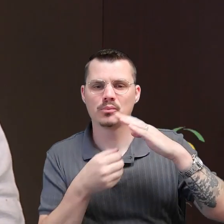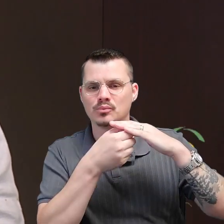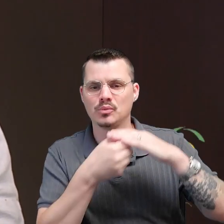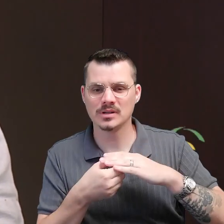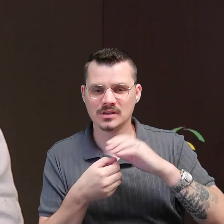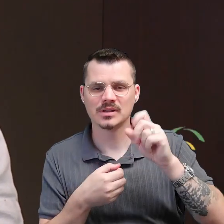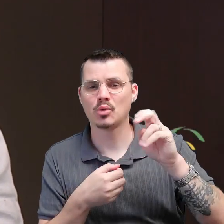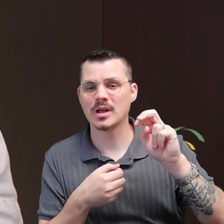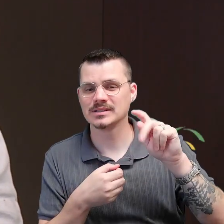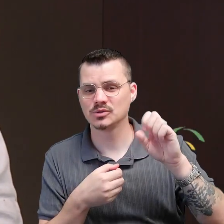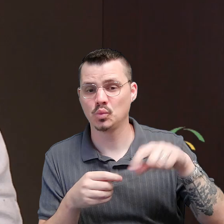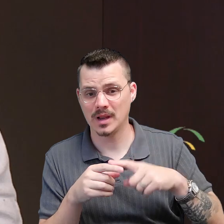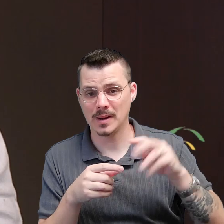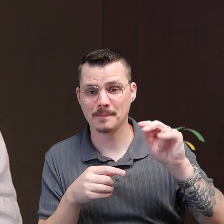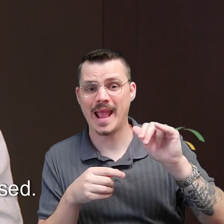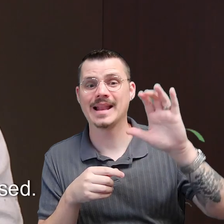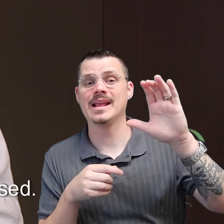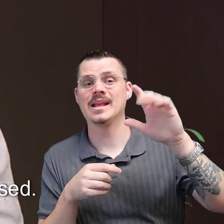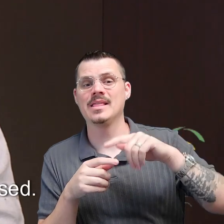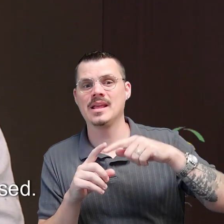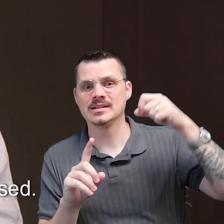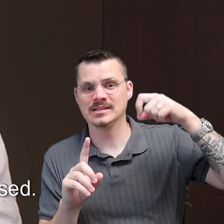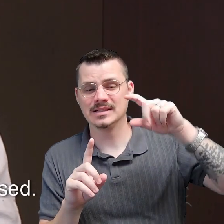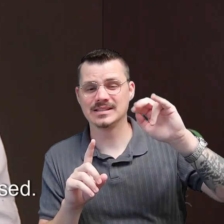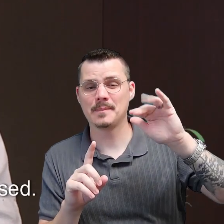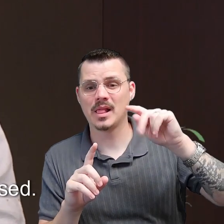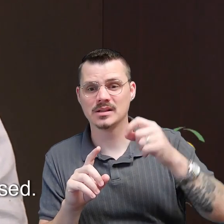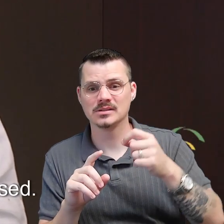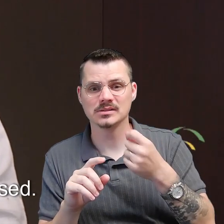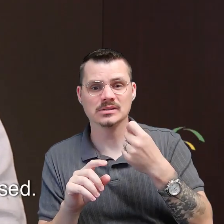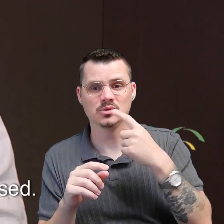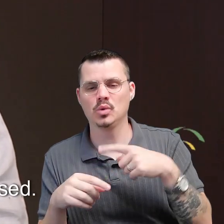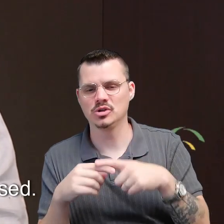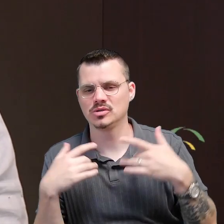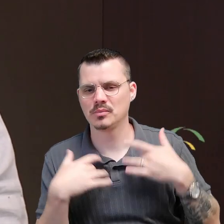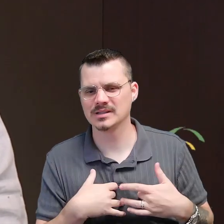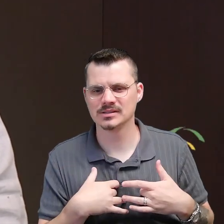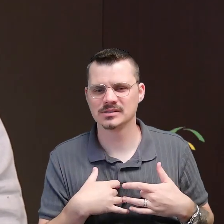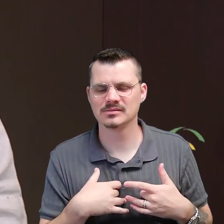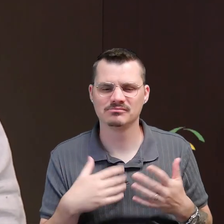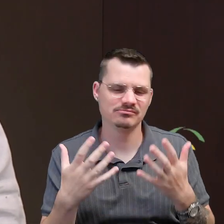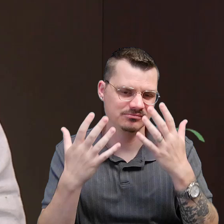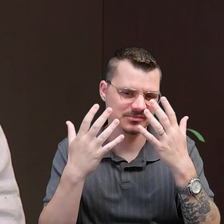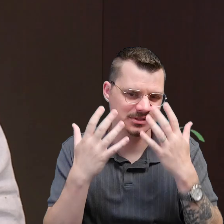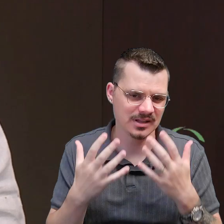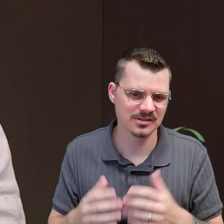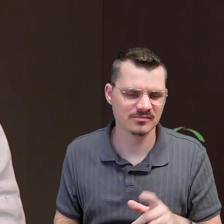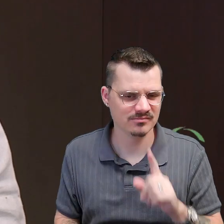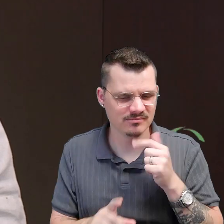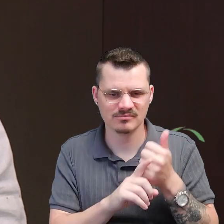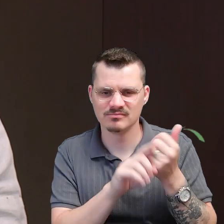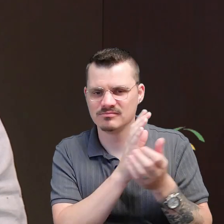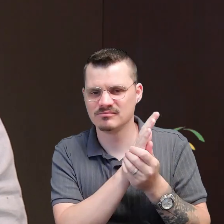suppressants when she was manic and stimulants when she was depressed. Very sad. Really,